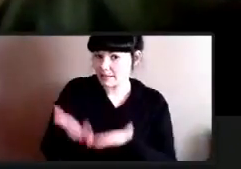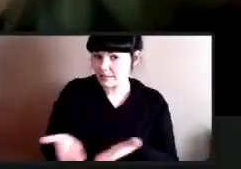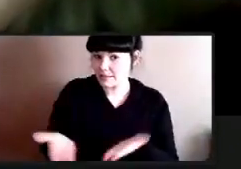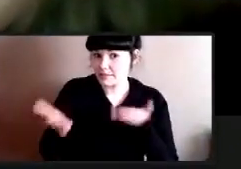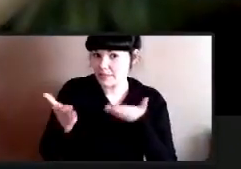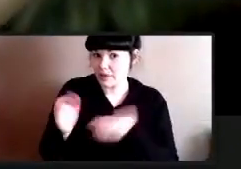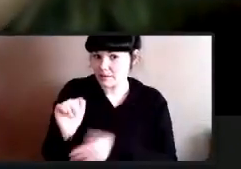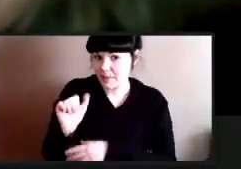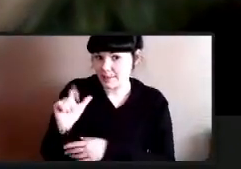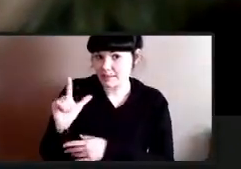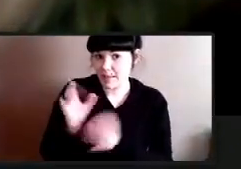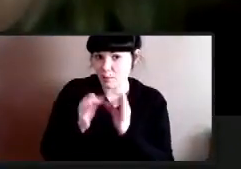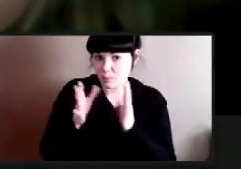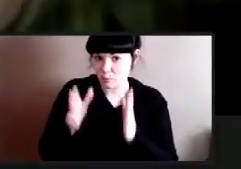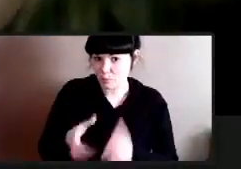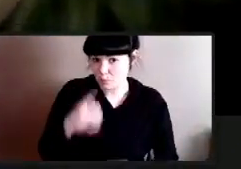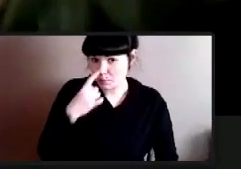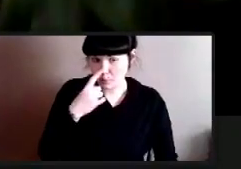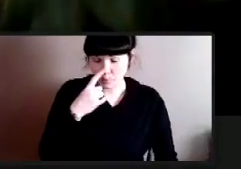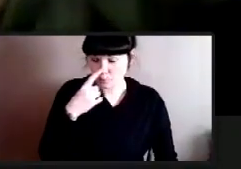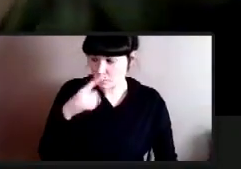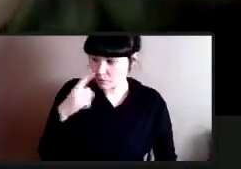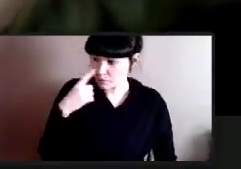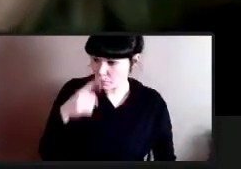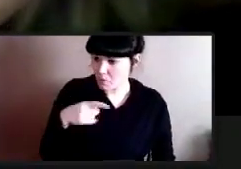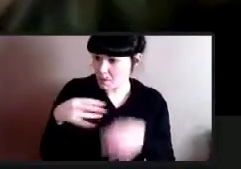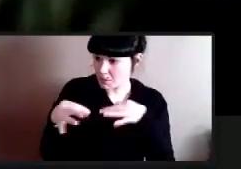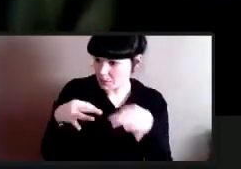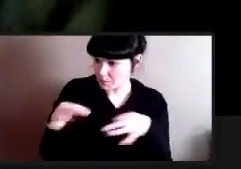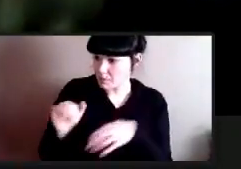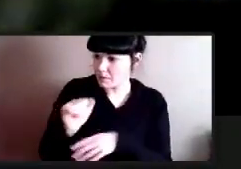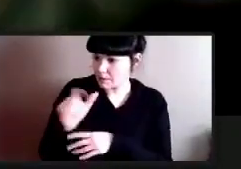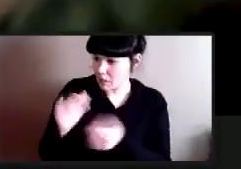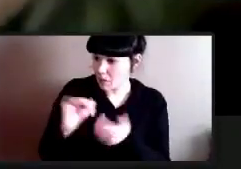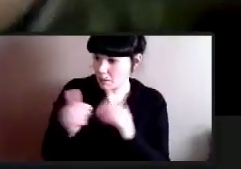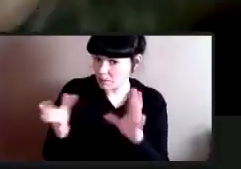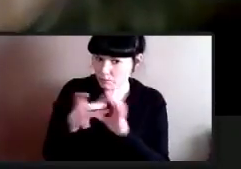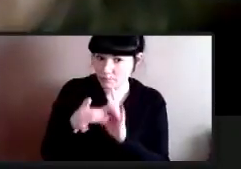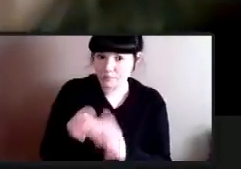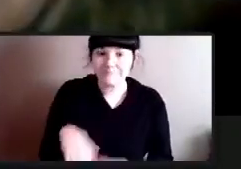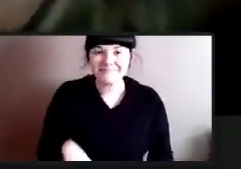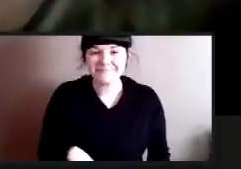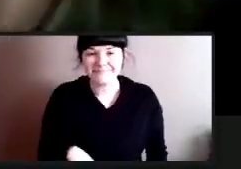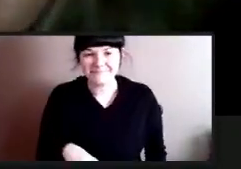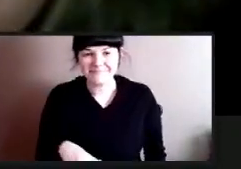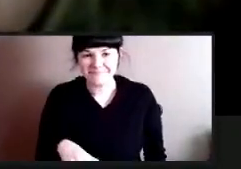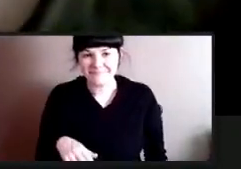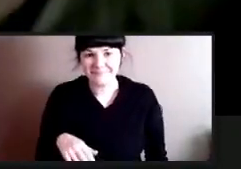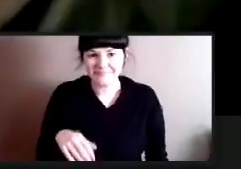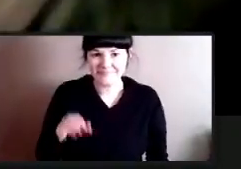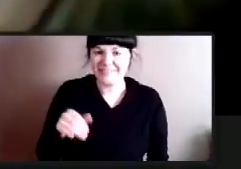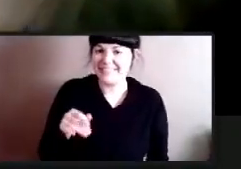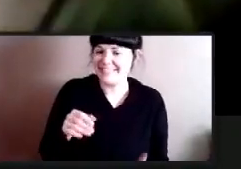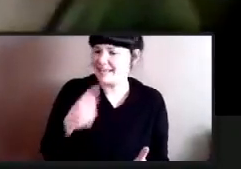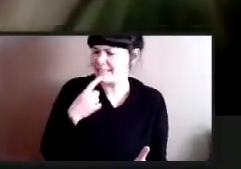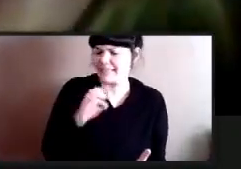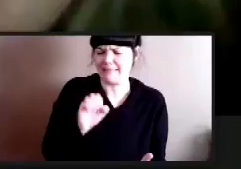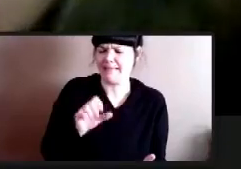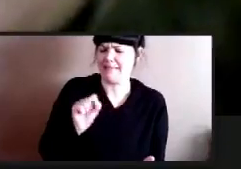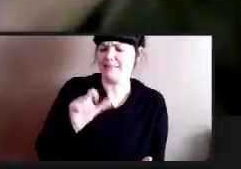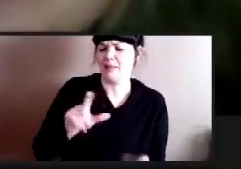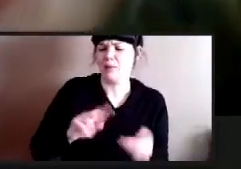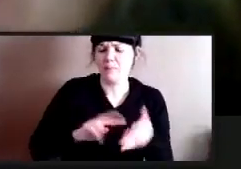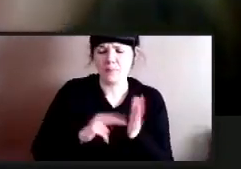So could you please share the instructions for ASL translation? And I think I said ESL, but I meant